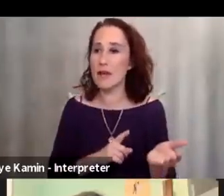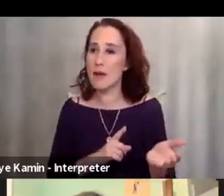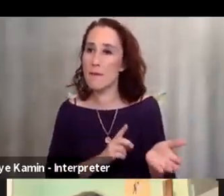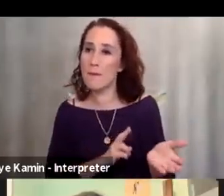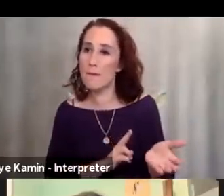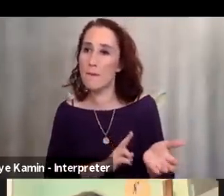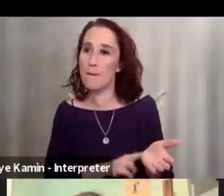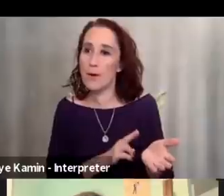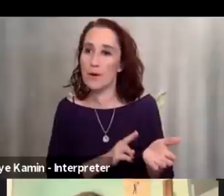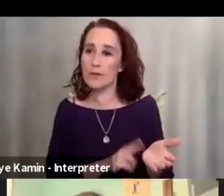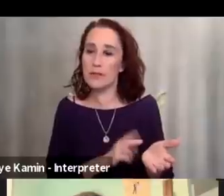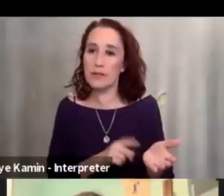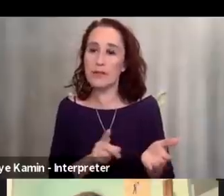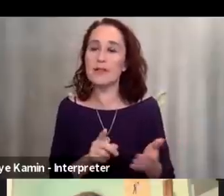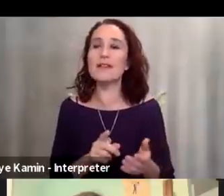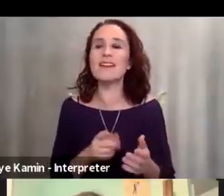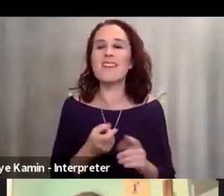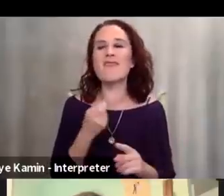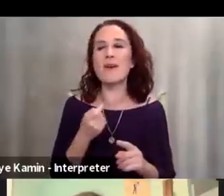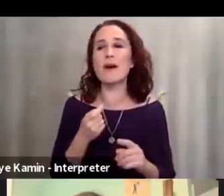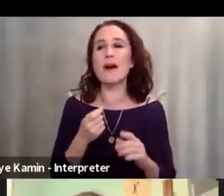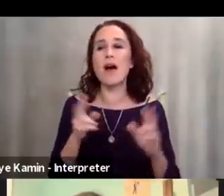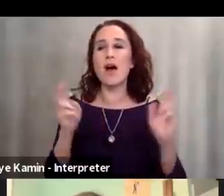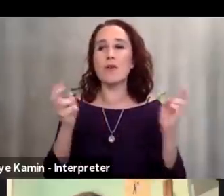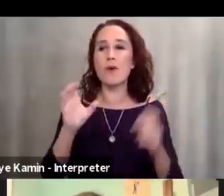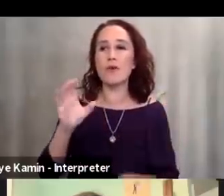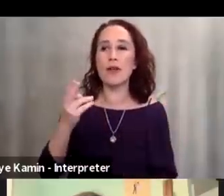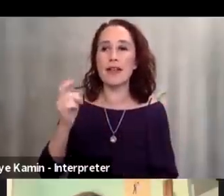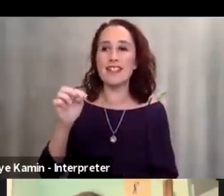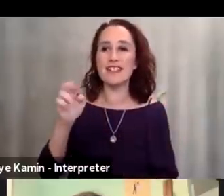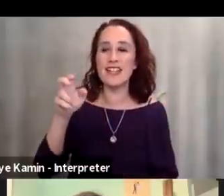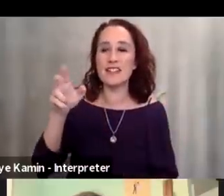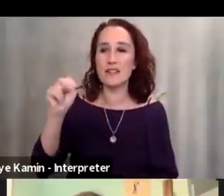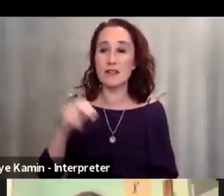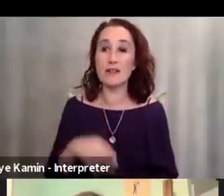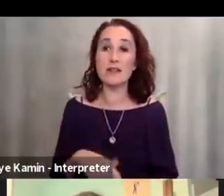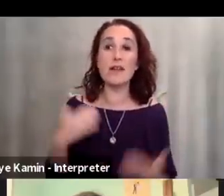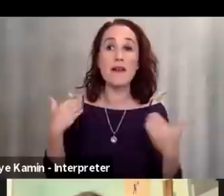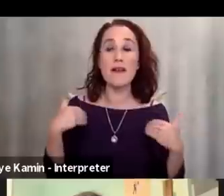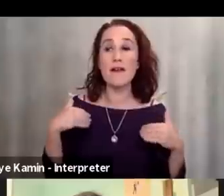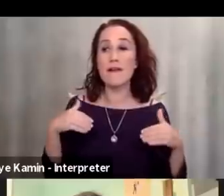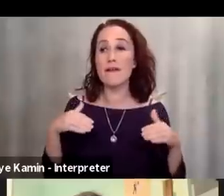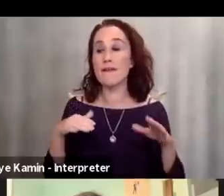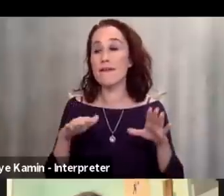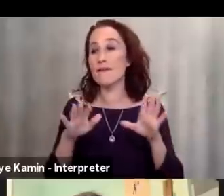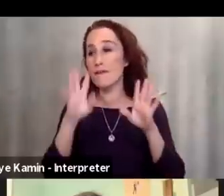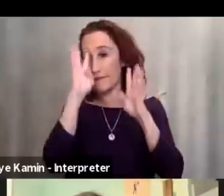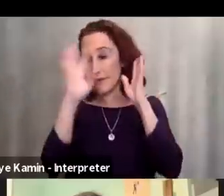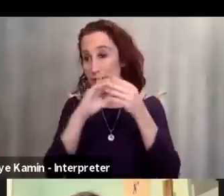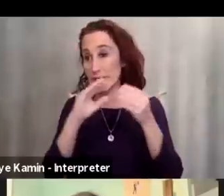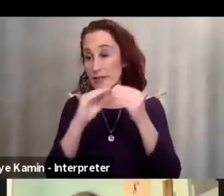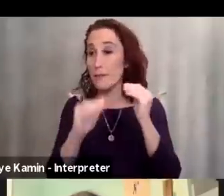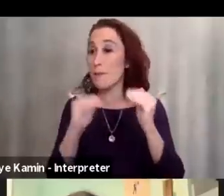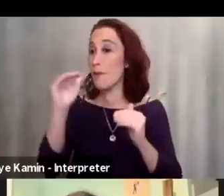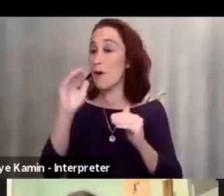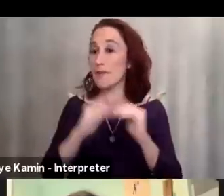down to a Chesterton quote that I have above my fireplace that says, fairy tales are more than true, not because they tell